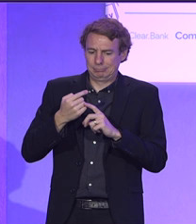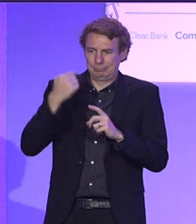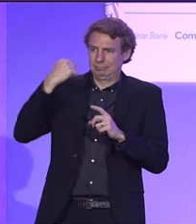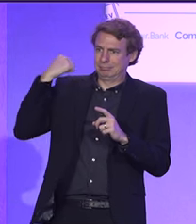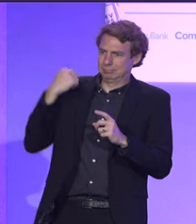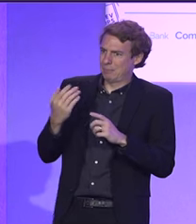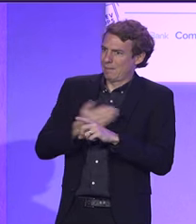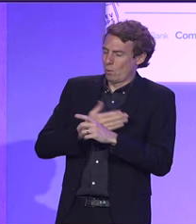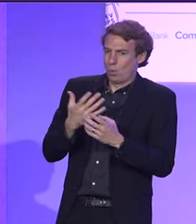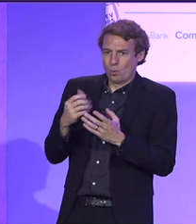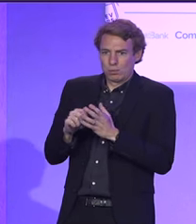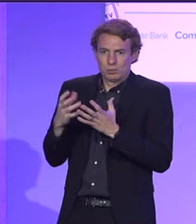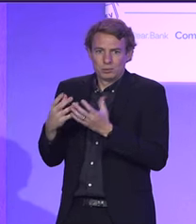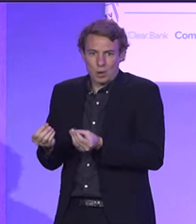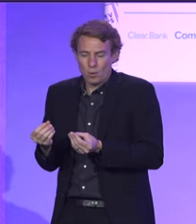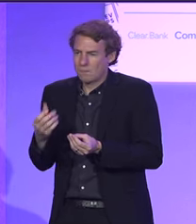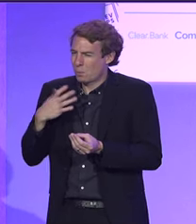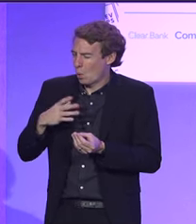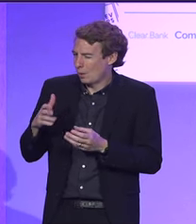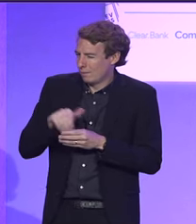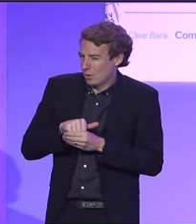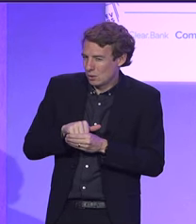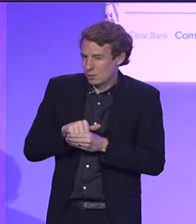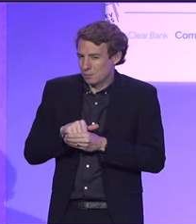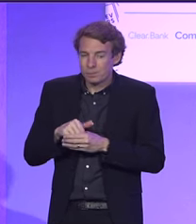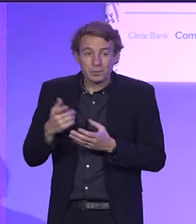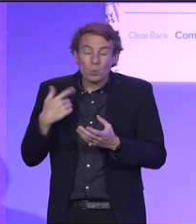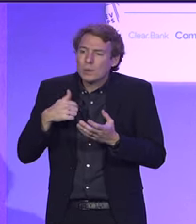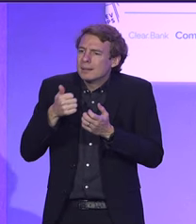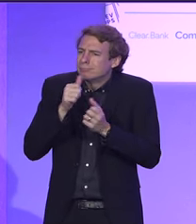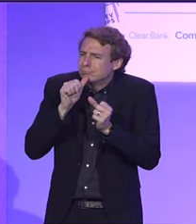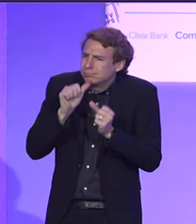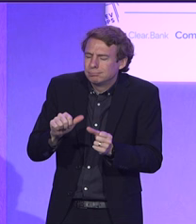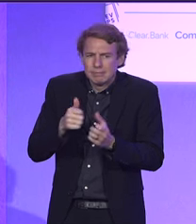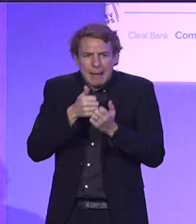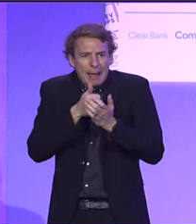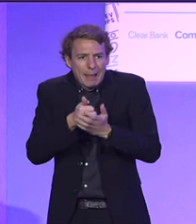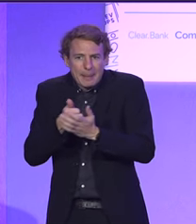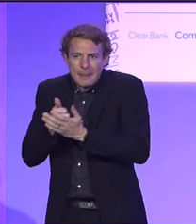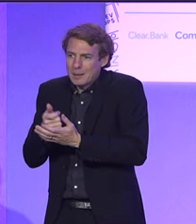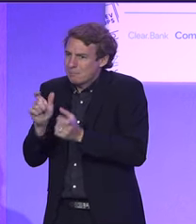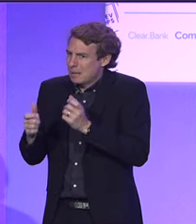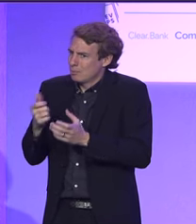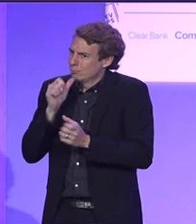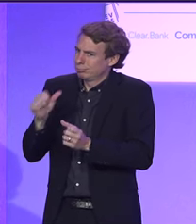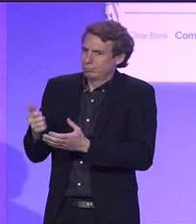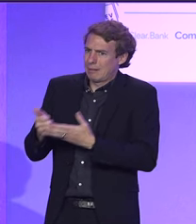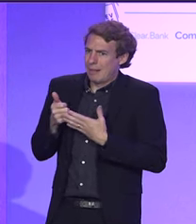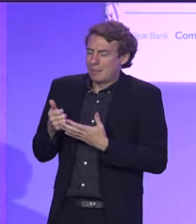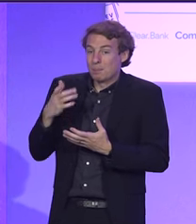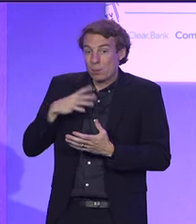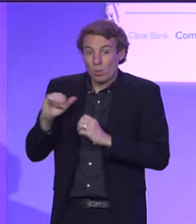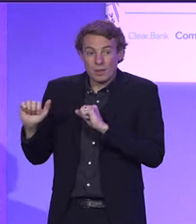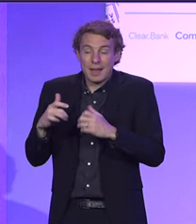talk? So ask around. We want to help each other. People love to help people, and people love to give their opinions. So ask. It's